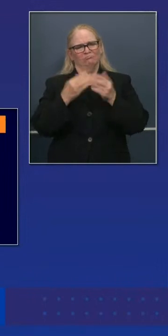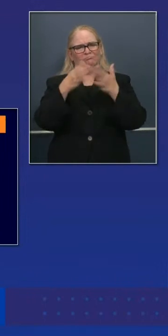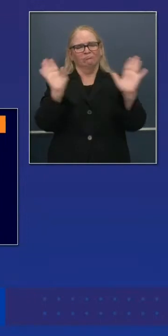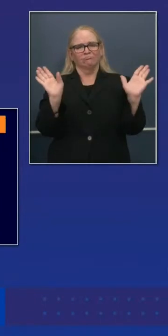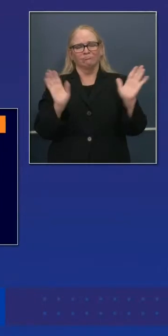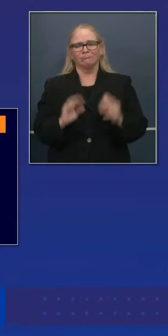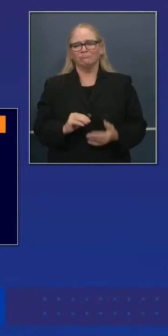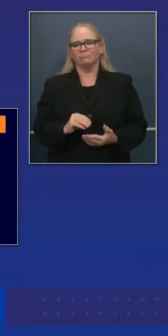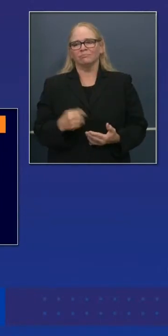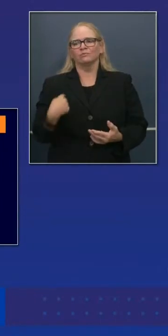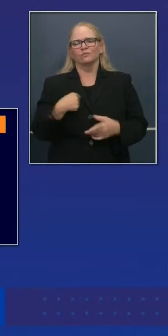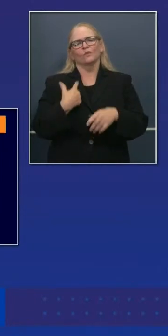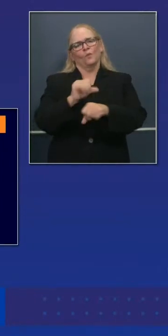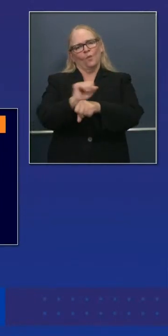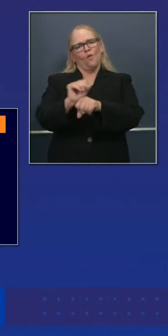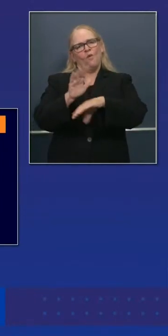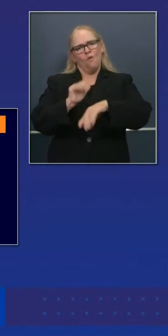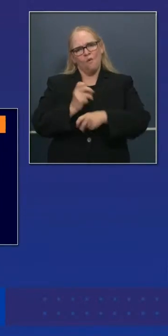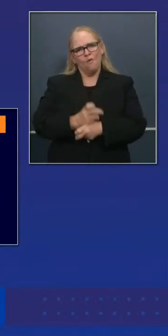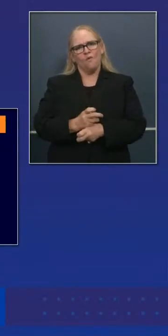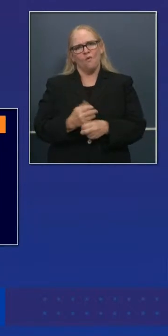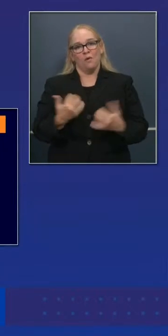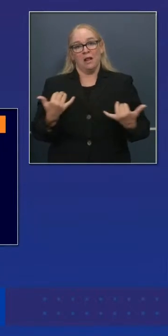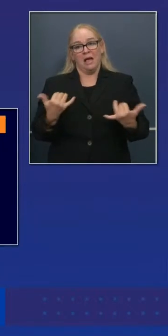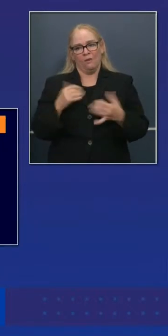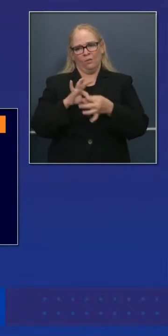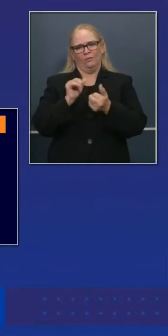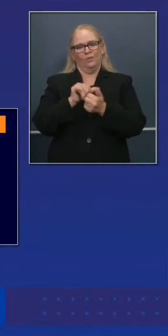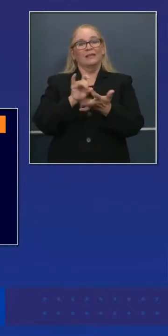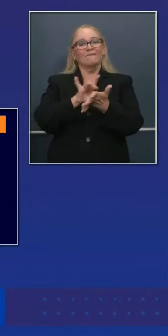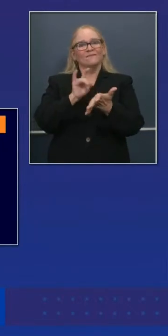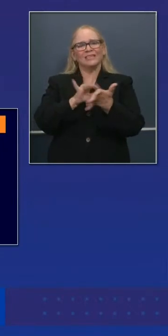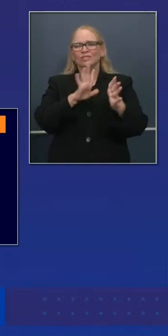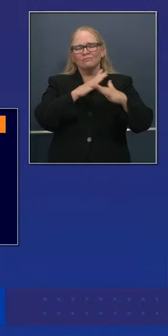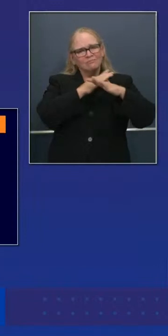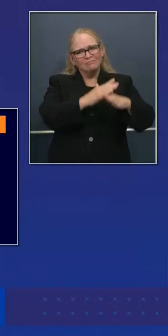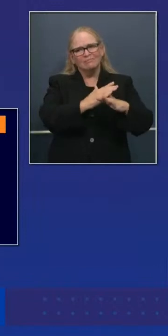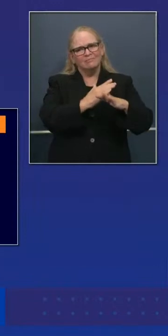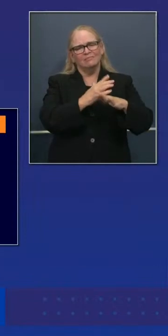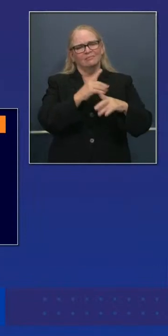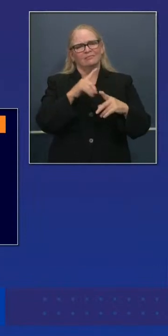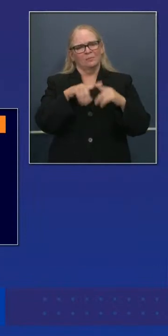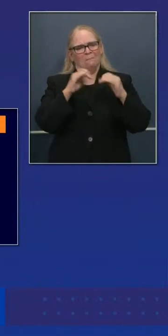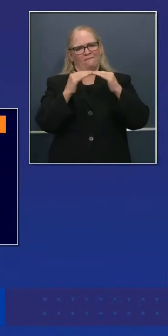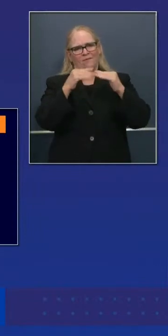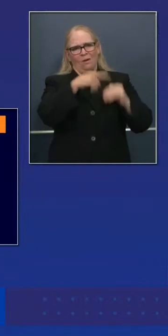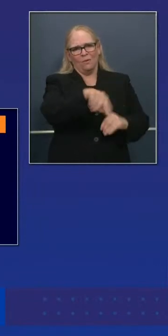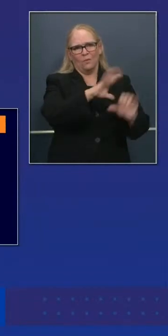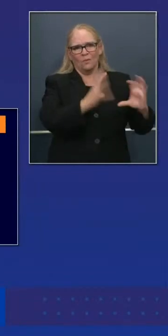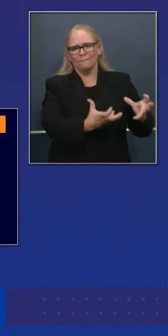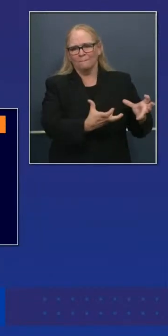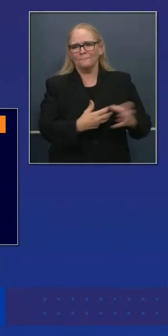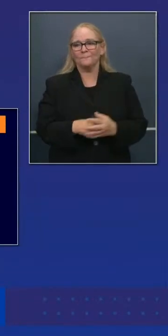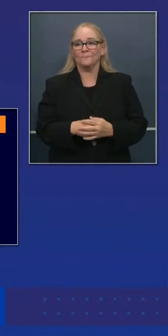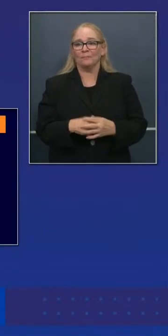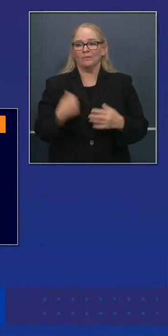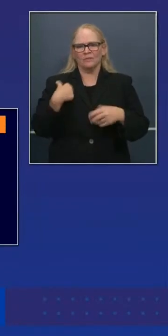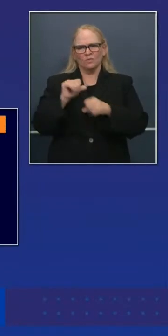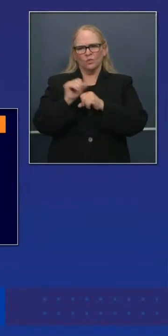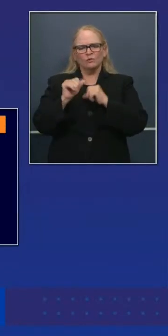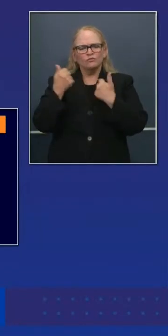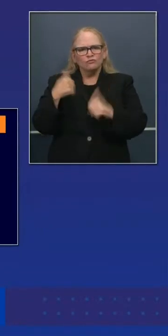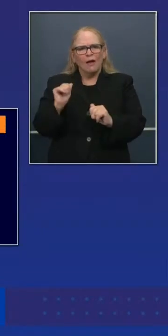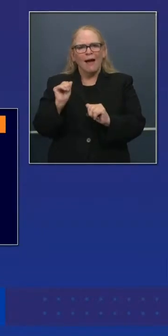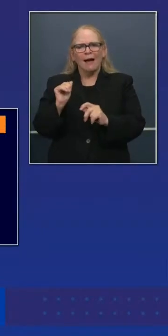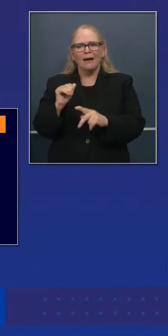legislature, address these issues, and as soon as we have information back, we will be providing it. On the issue